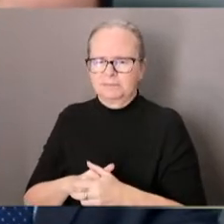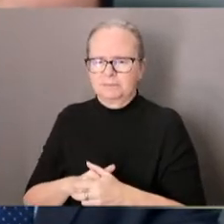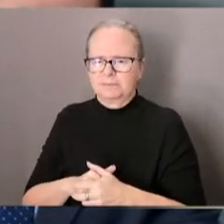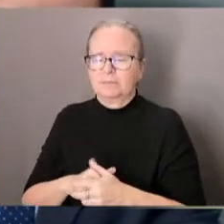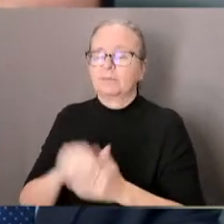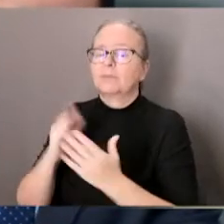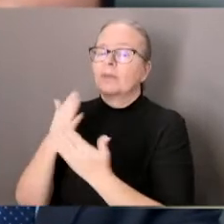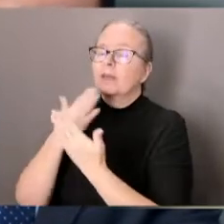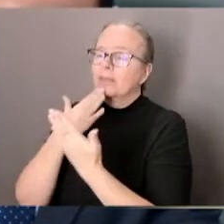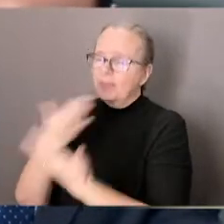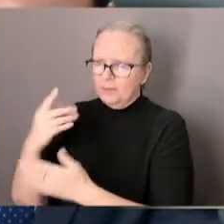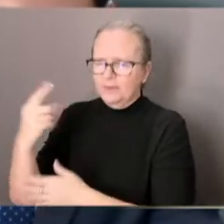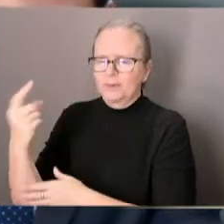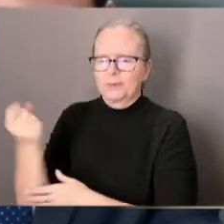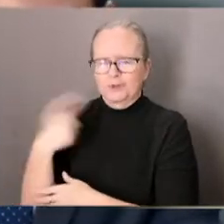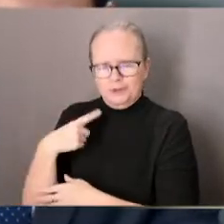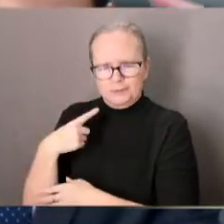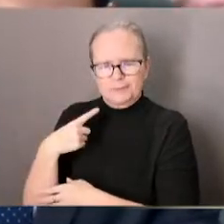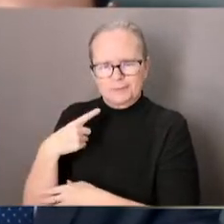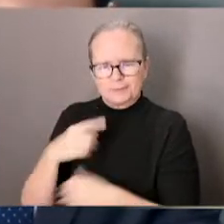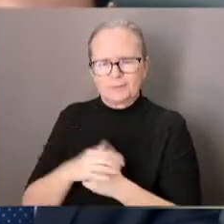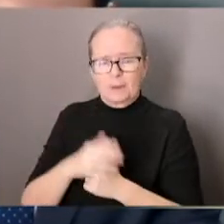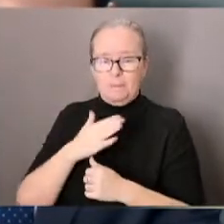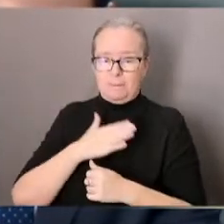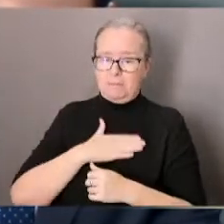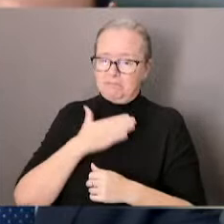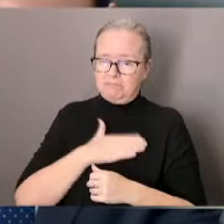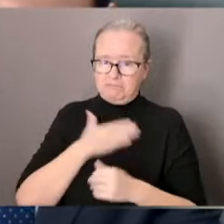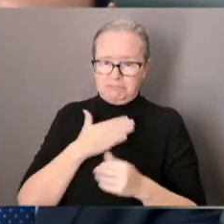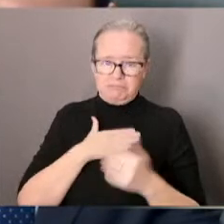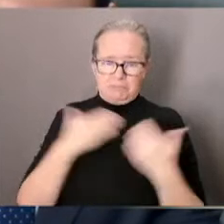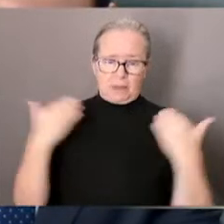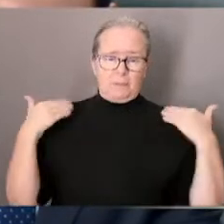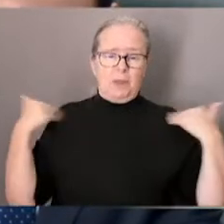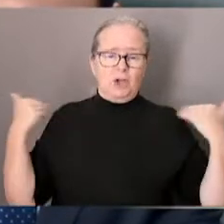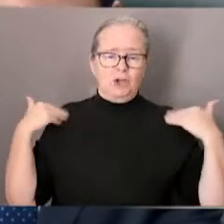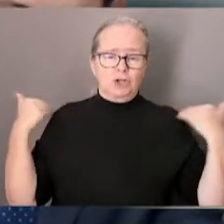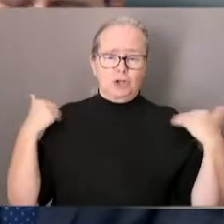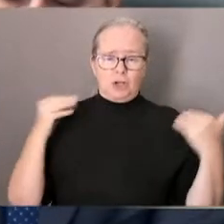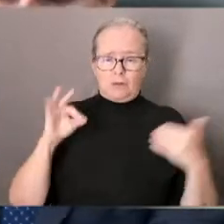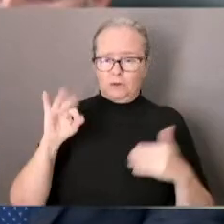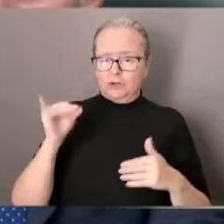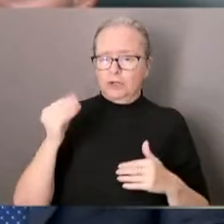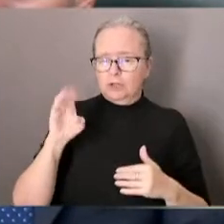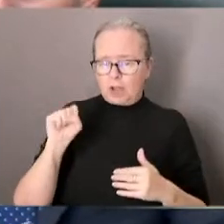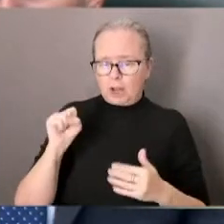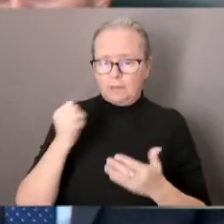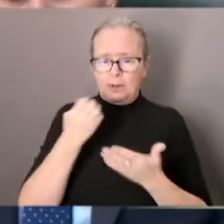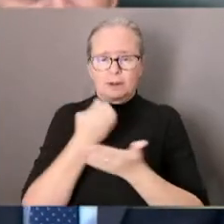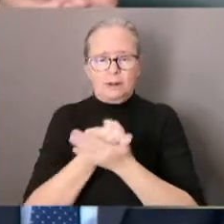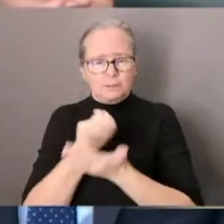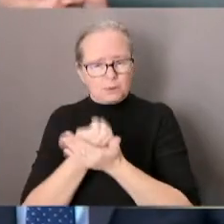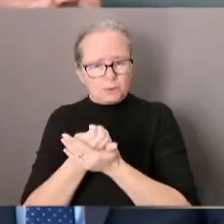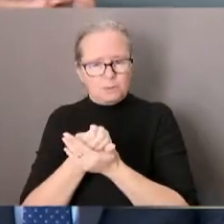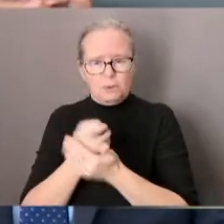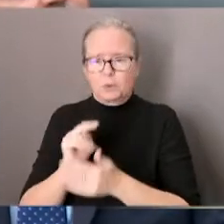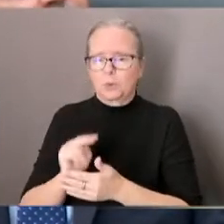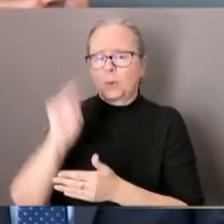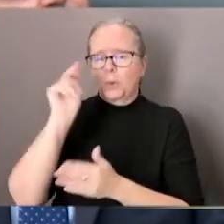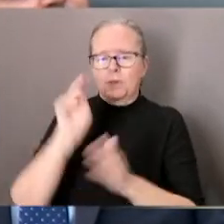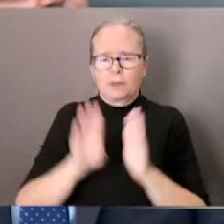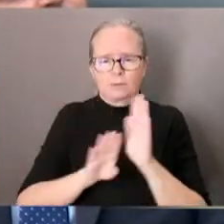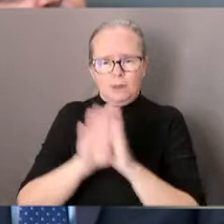to be joined by the minister of jobs economy and Northern development representation from one of Alberta's Regional